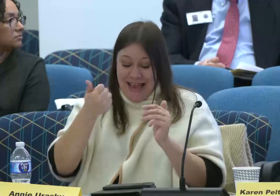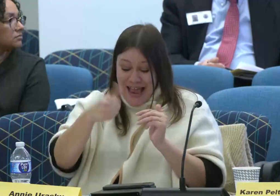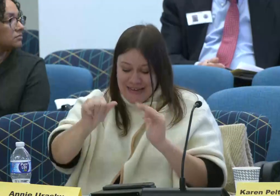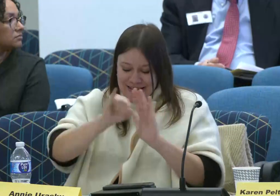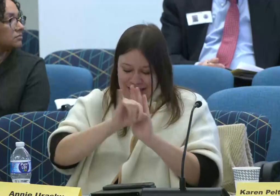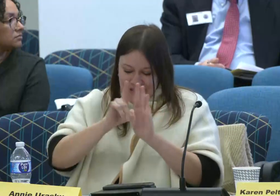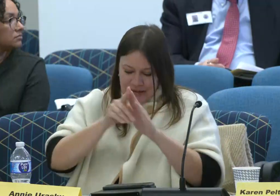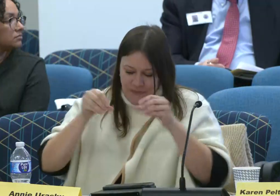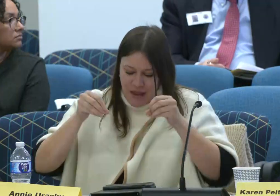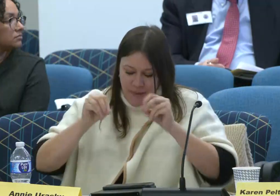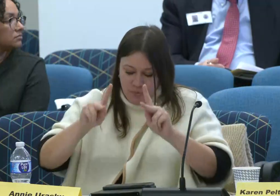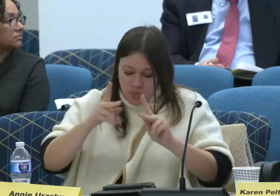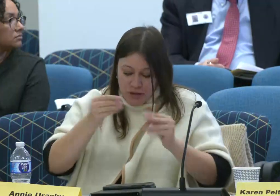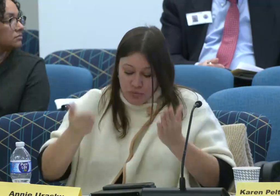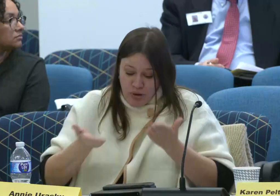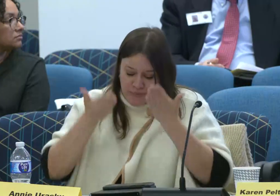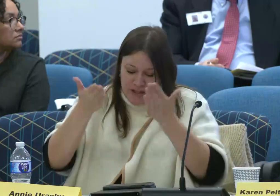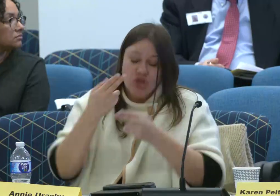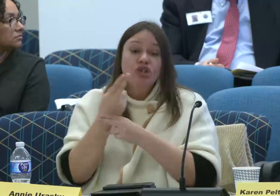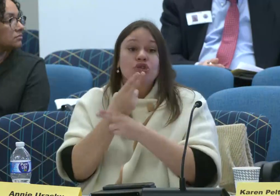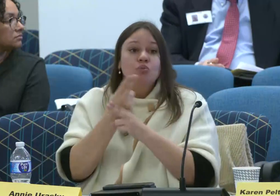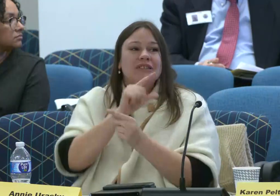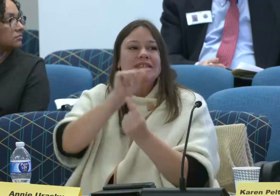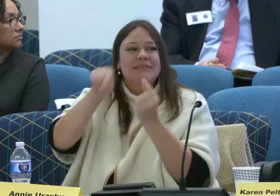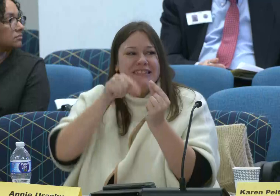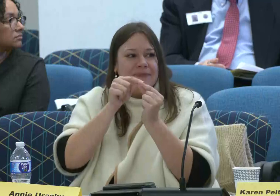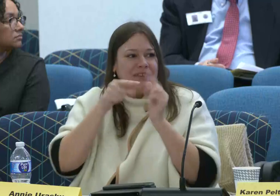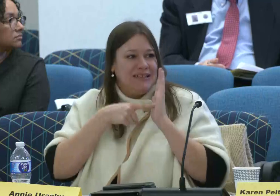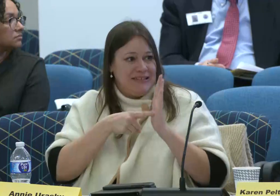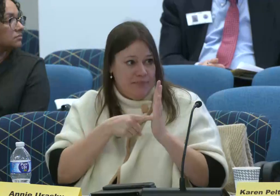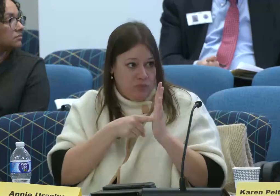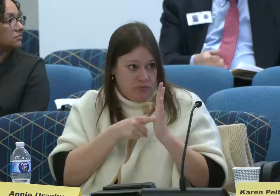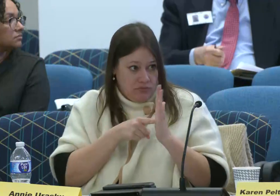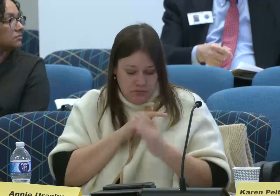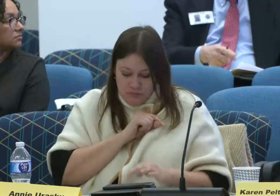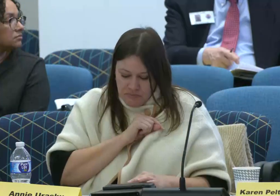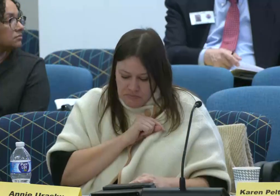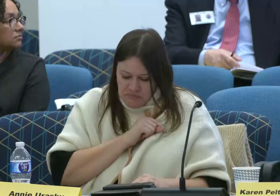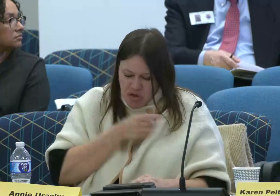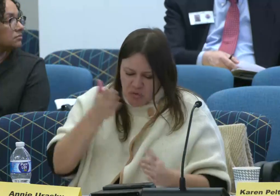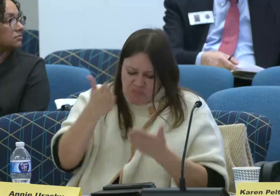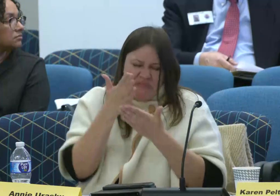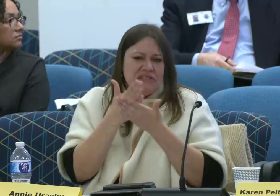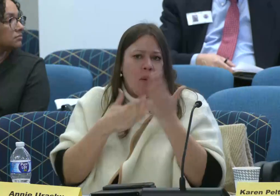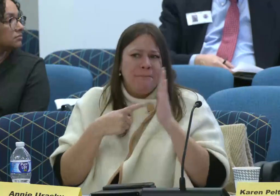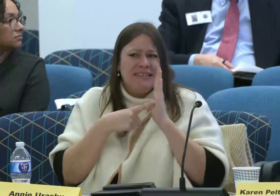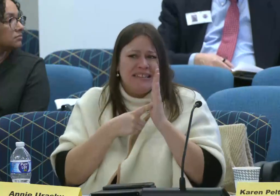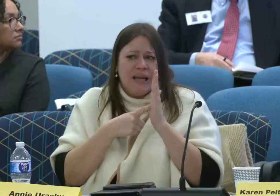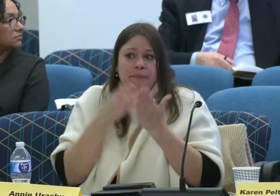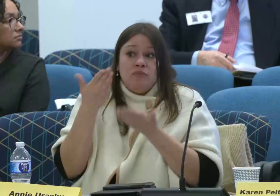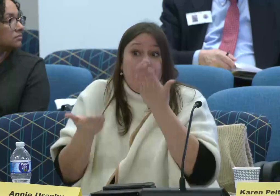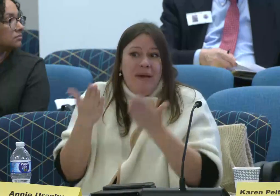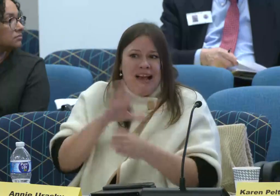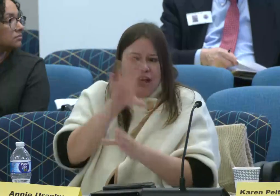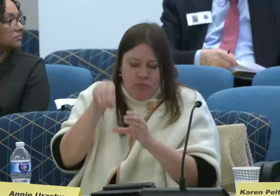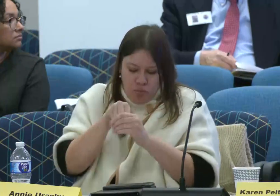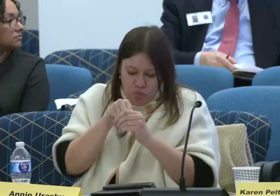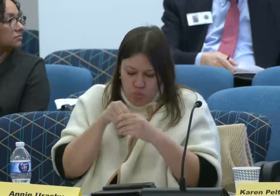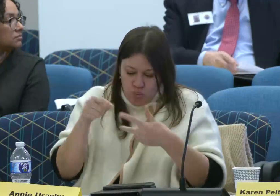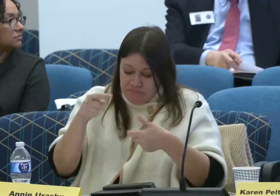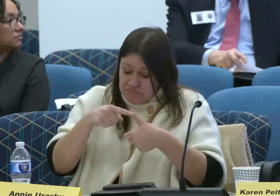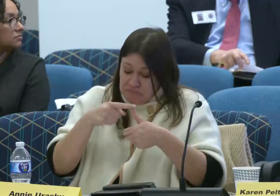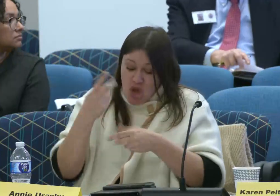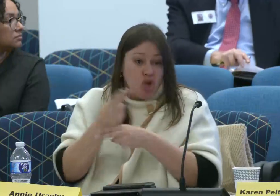services, as well as identifying any opportunities where we could use specific examples. So those are some